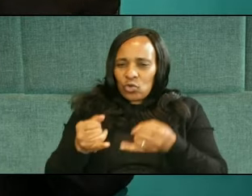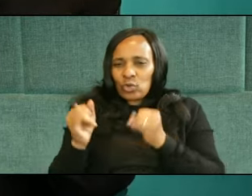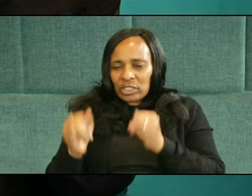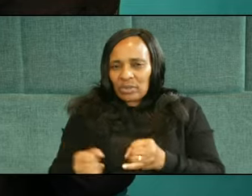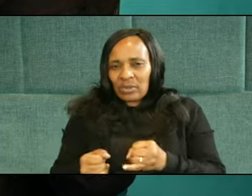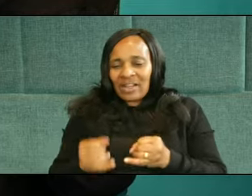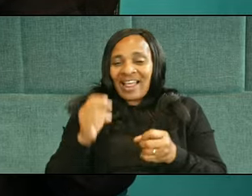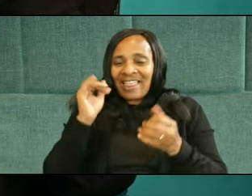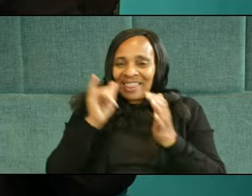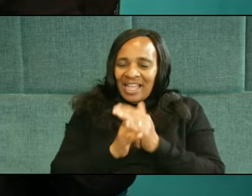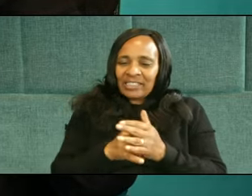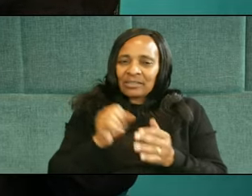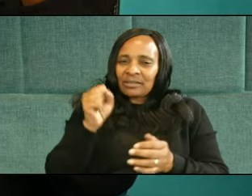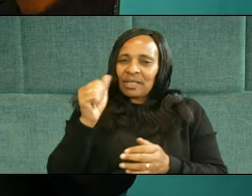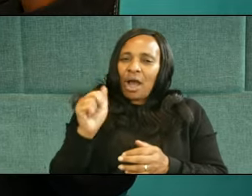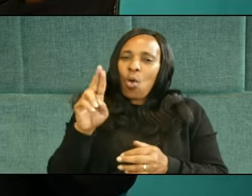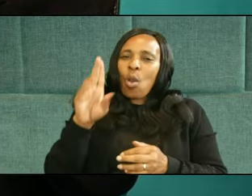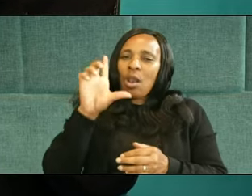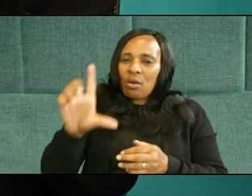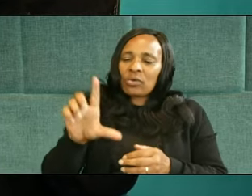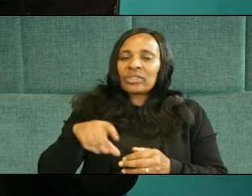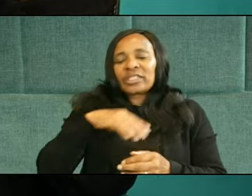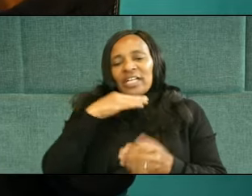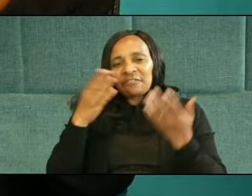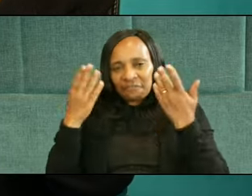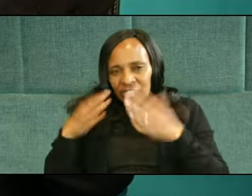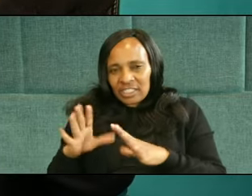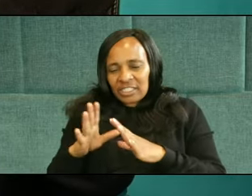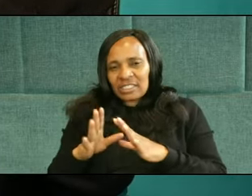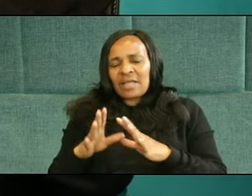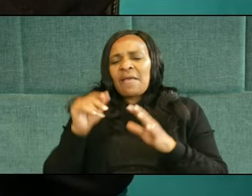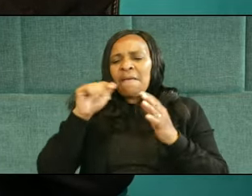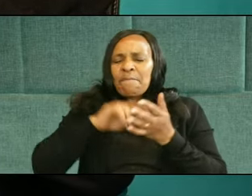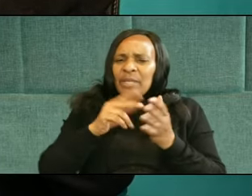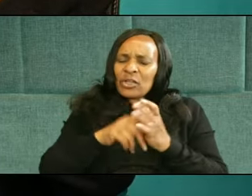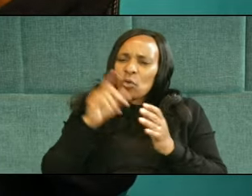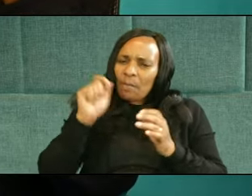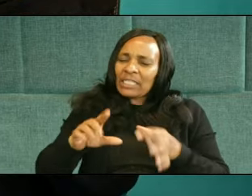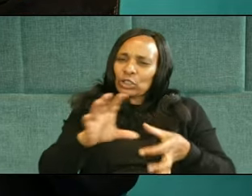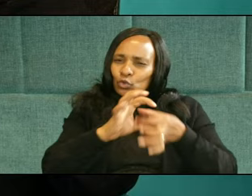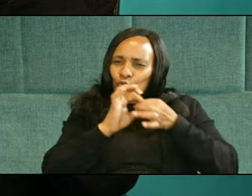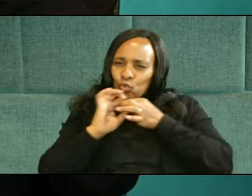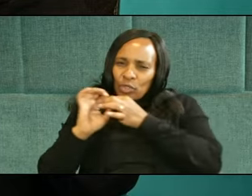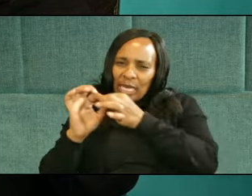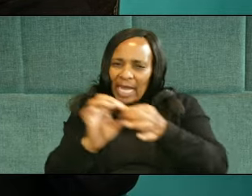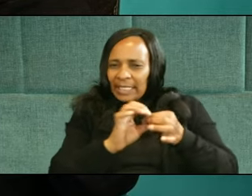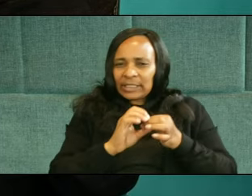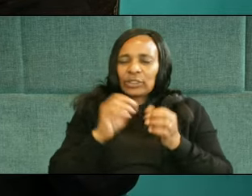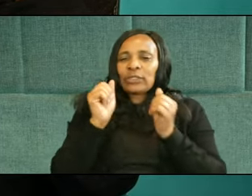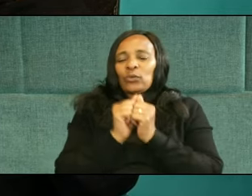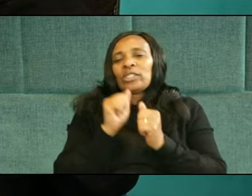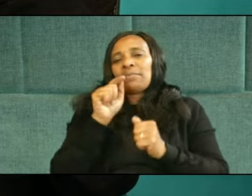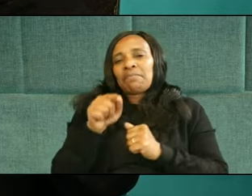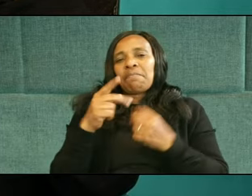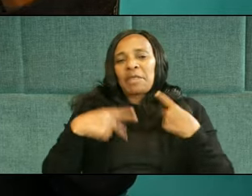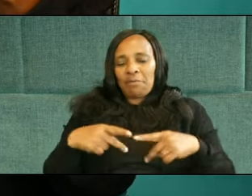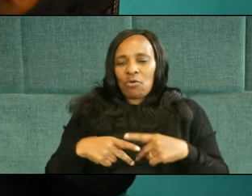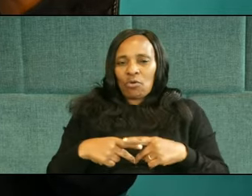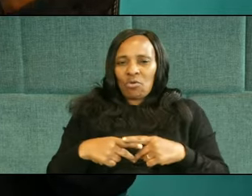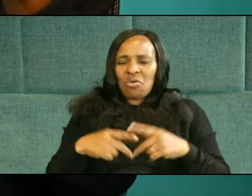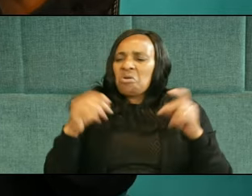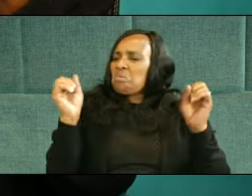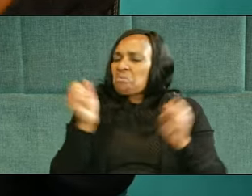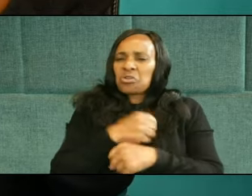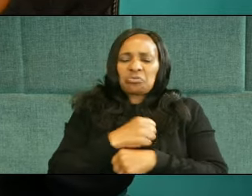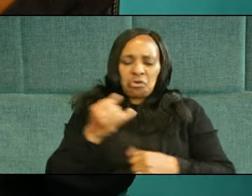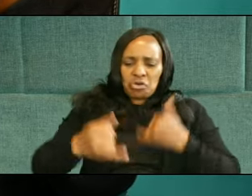dead. So this shows that we also need to be united as people. We should not